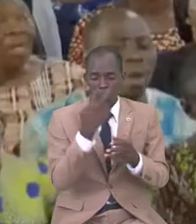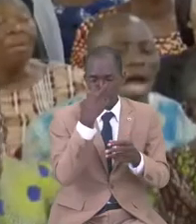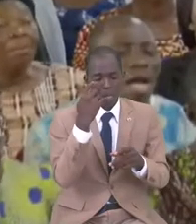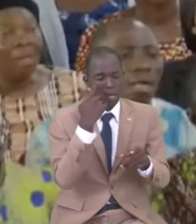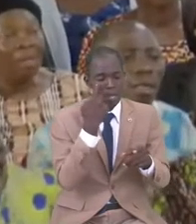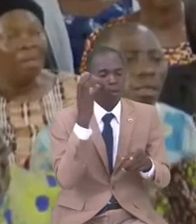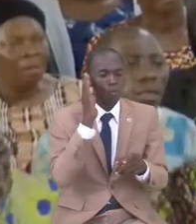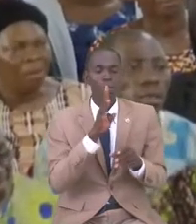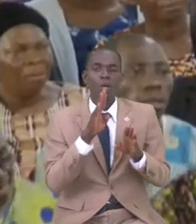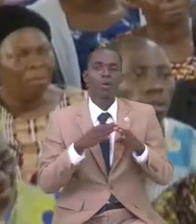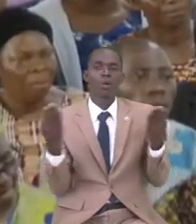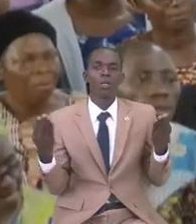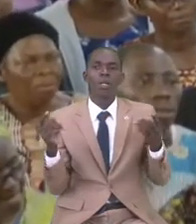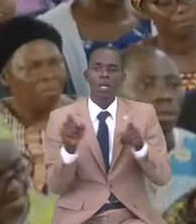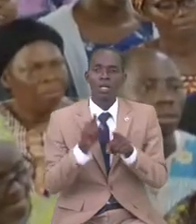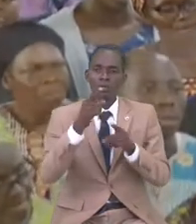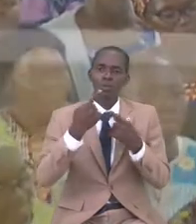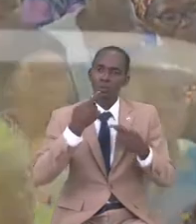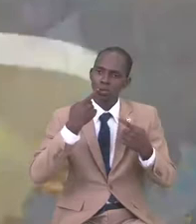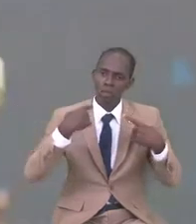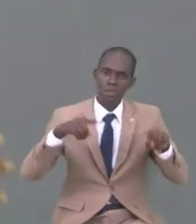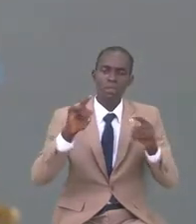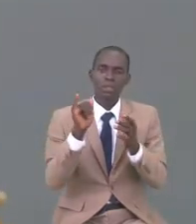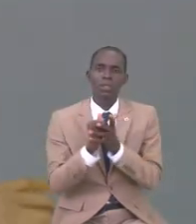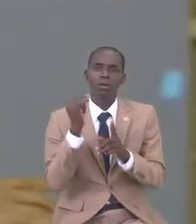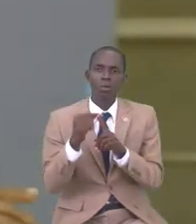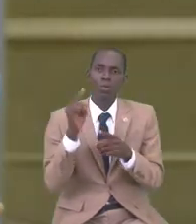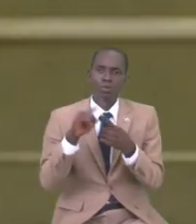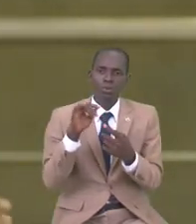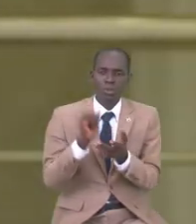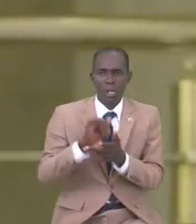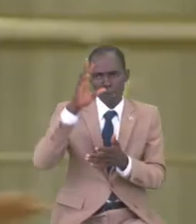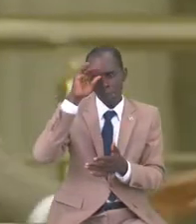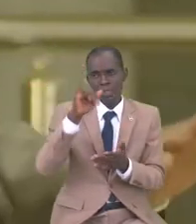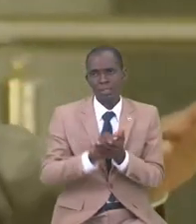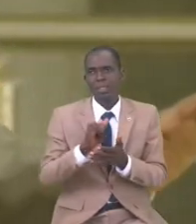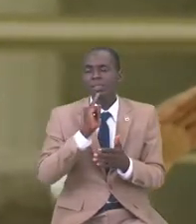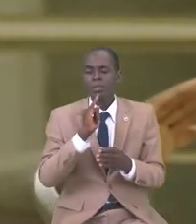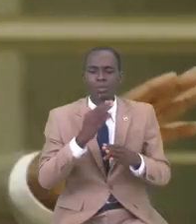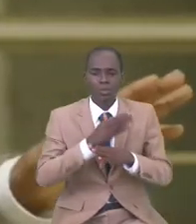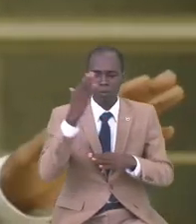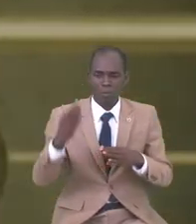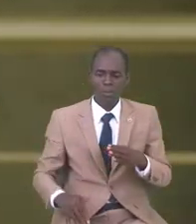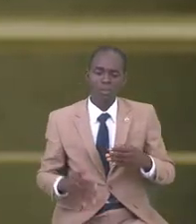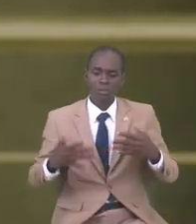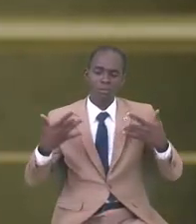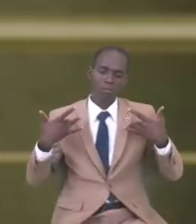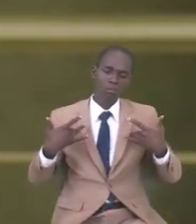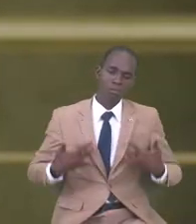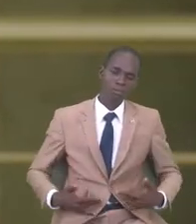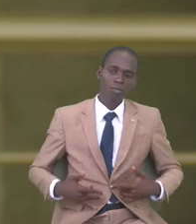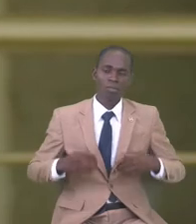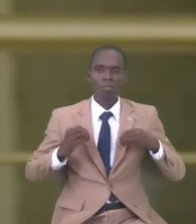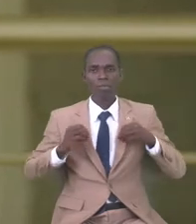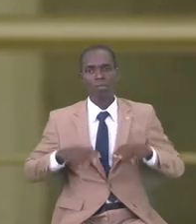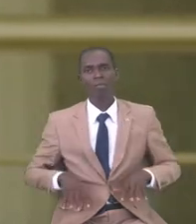open. As you declare the word to a man that is totally dejected, and it's like he's spending